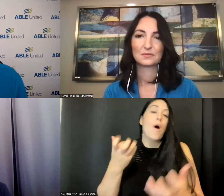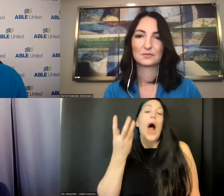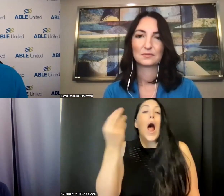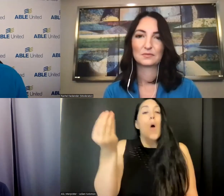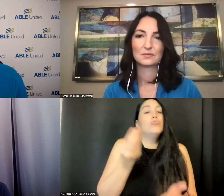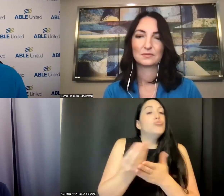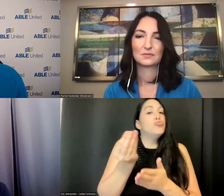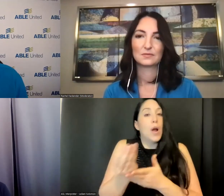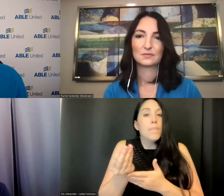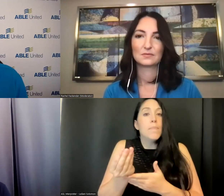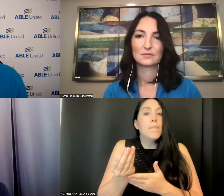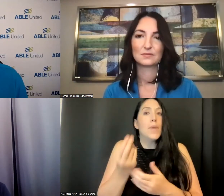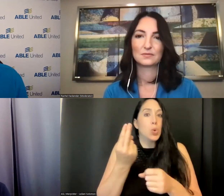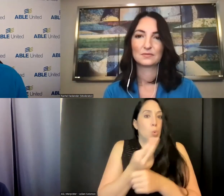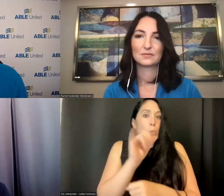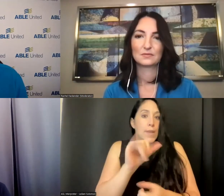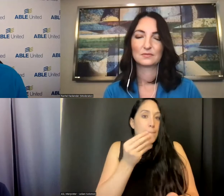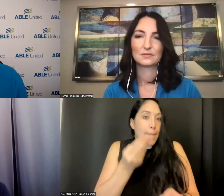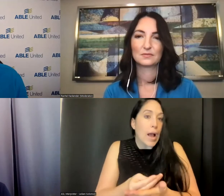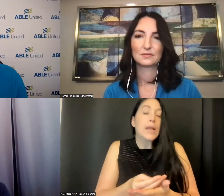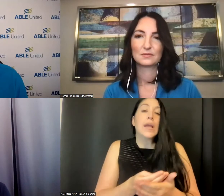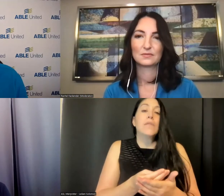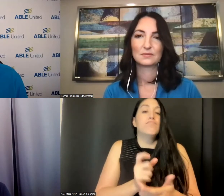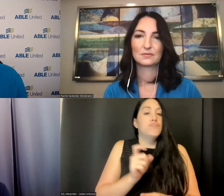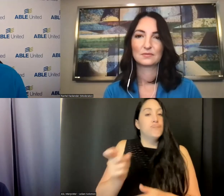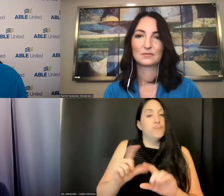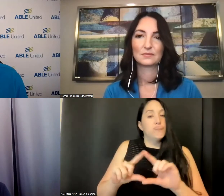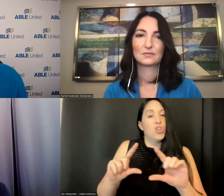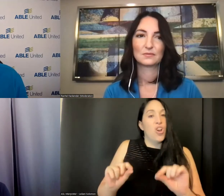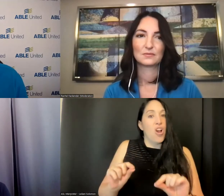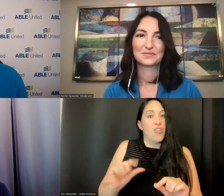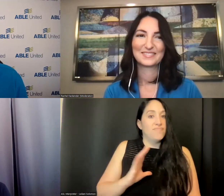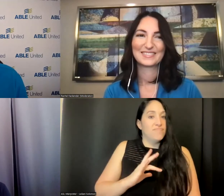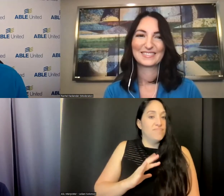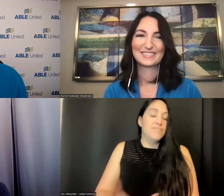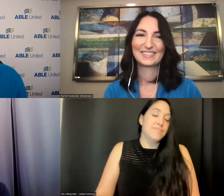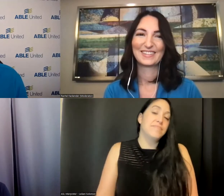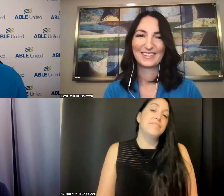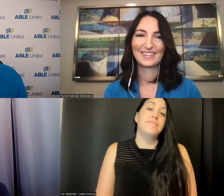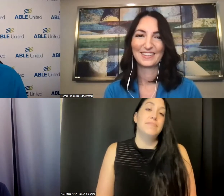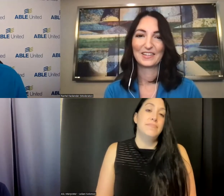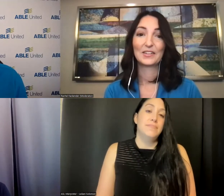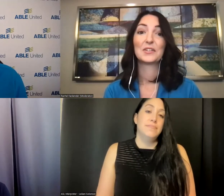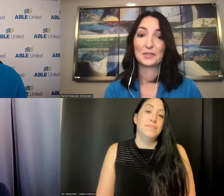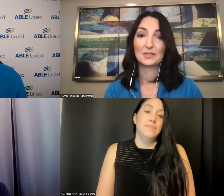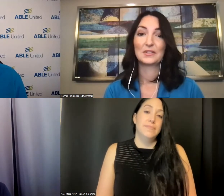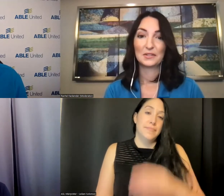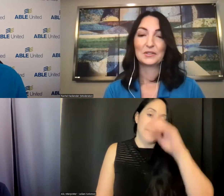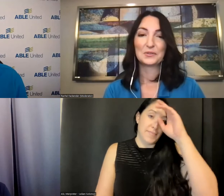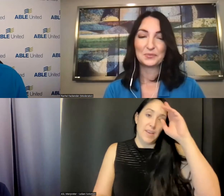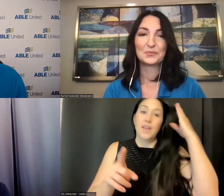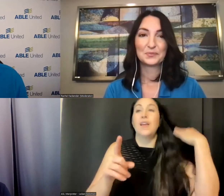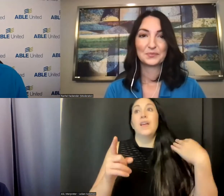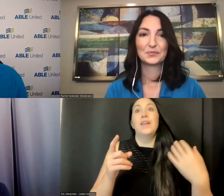account. And really, that's, I think, correct me if I'm wrong, Rachel, but that's probably the second most question we're asked